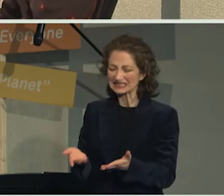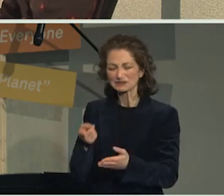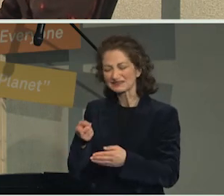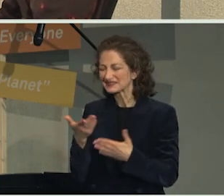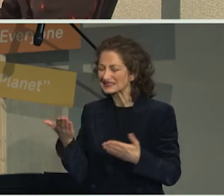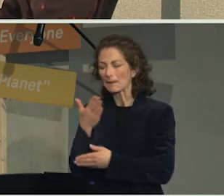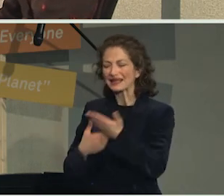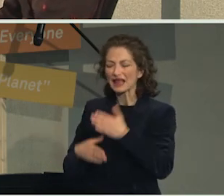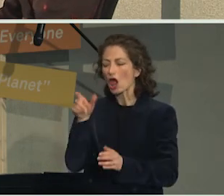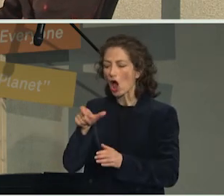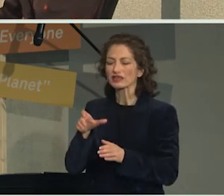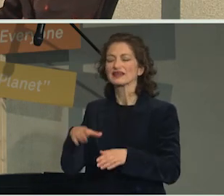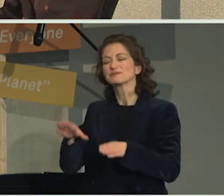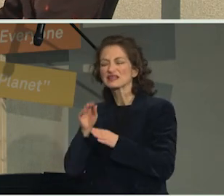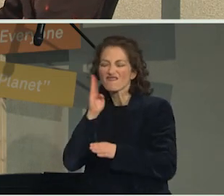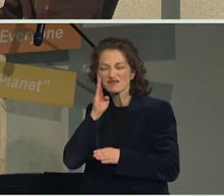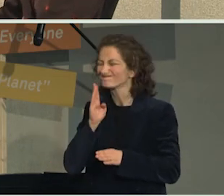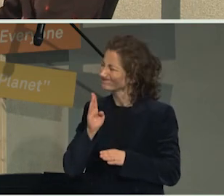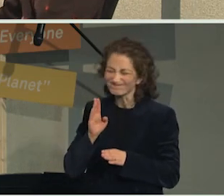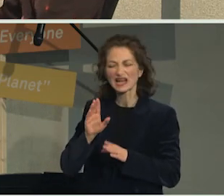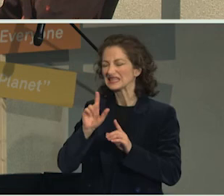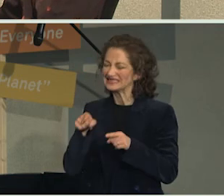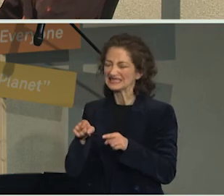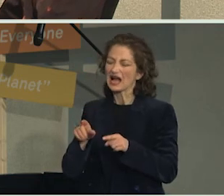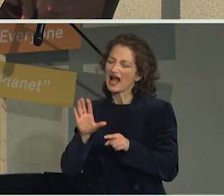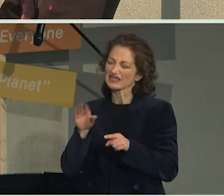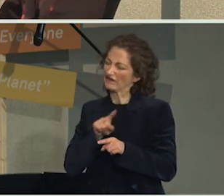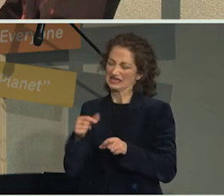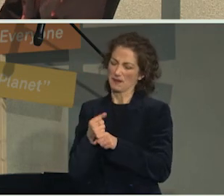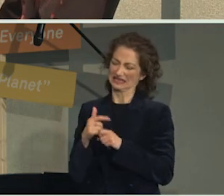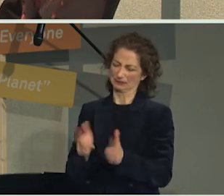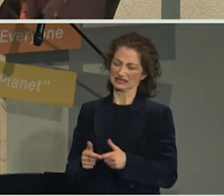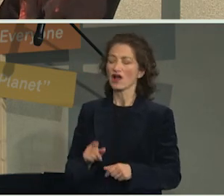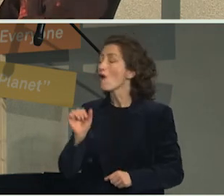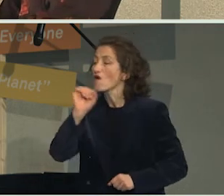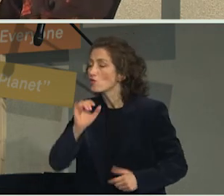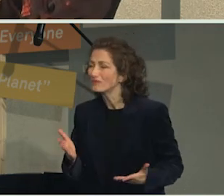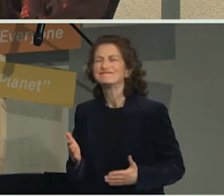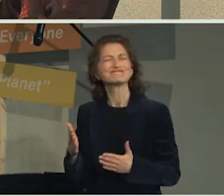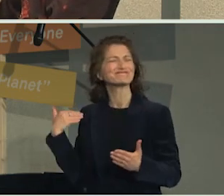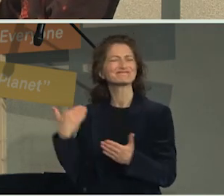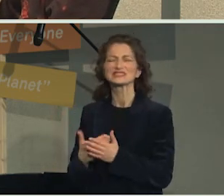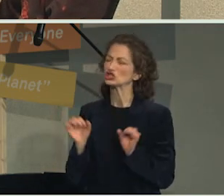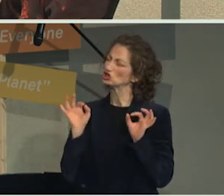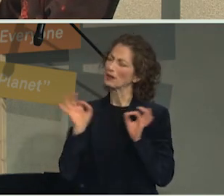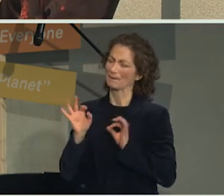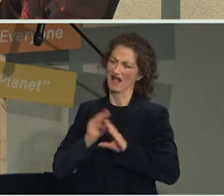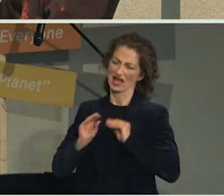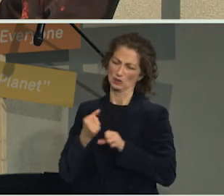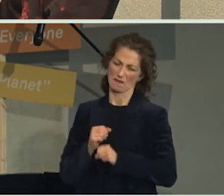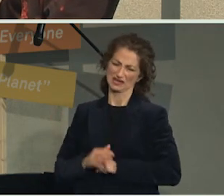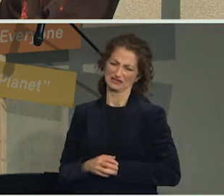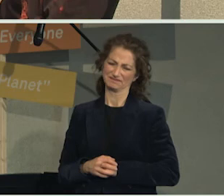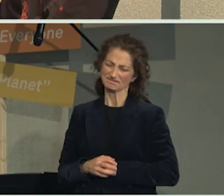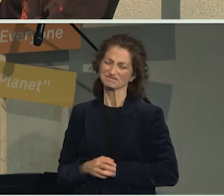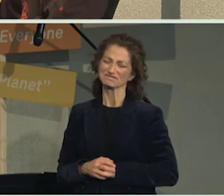intersectional startup on accessibility solutions. They claimed that they have had very bad experiences